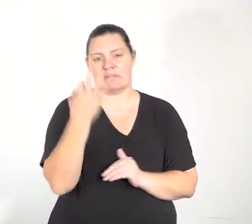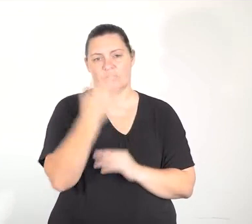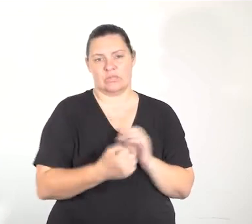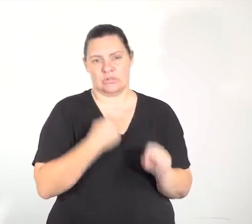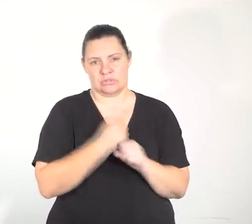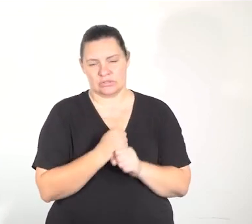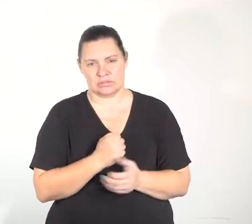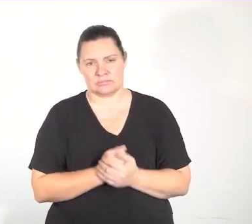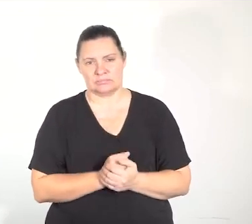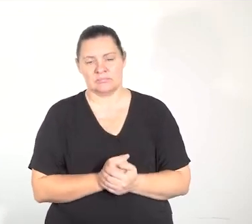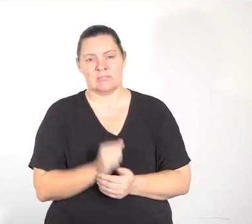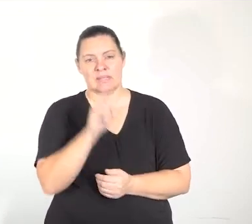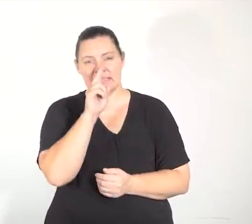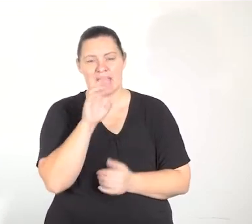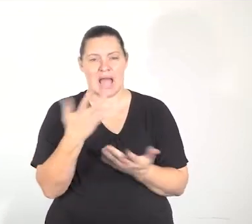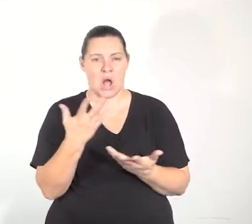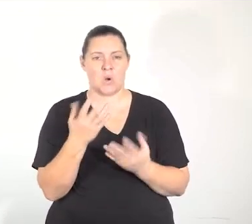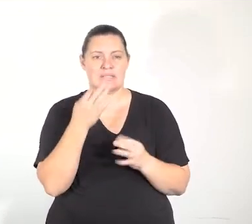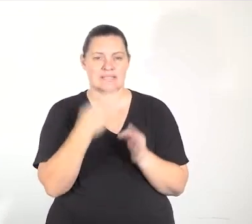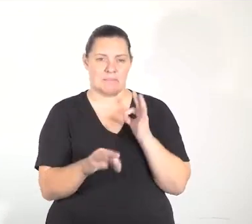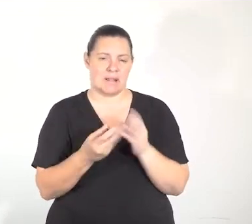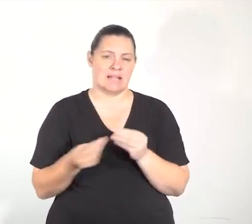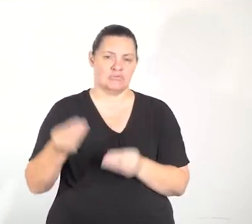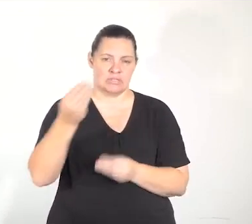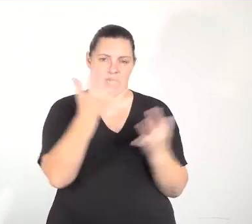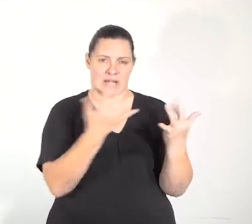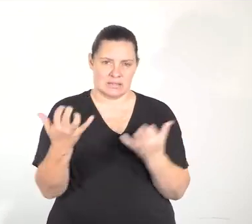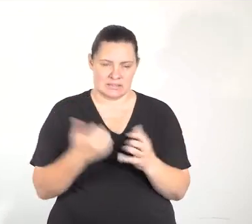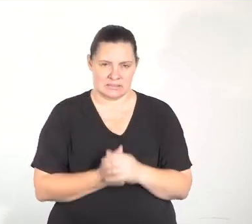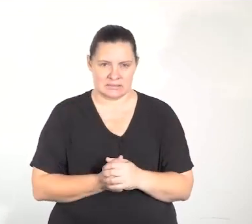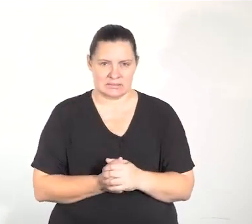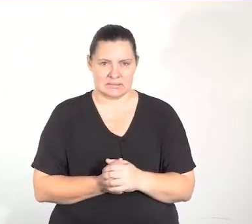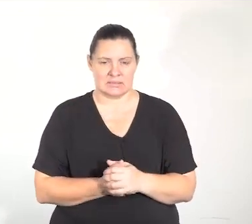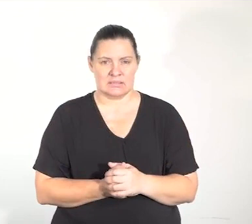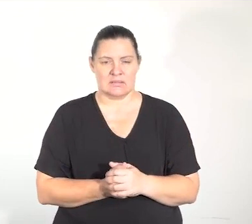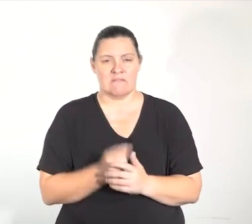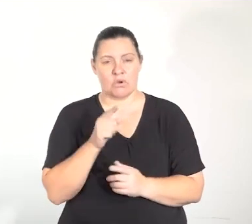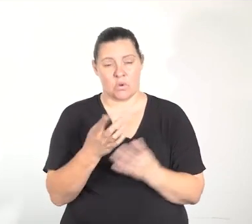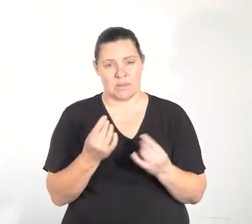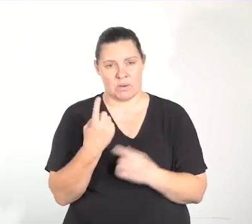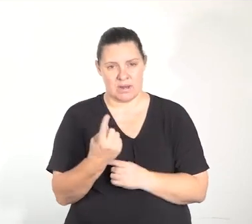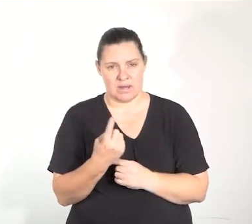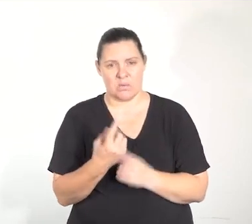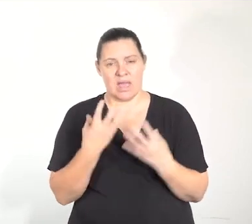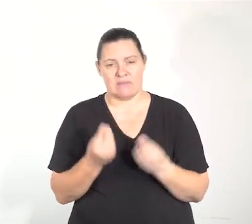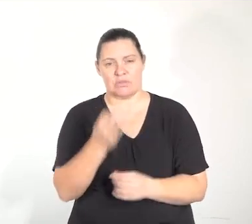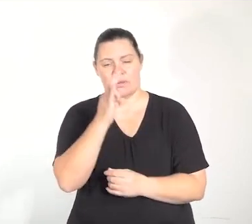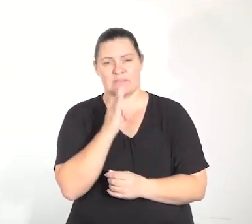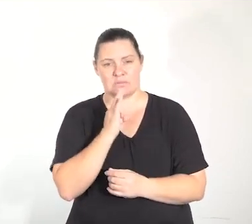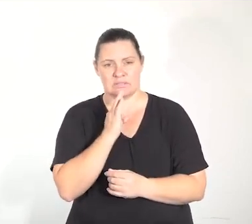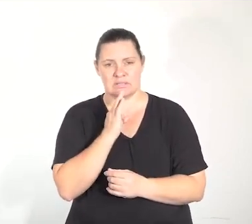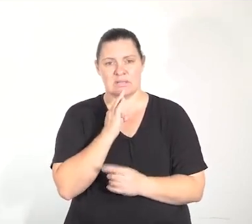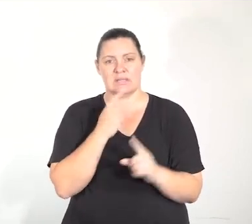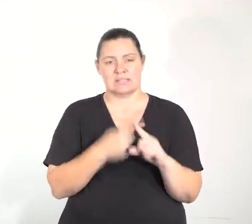the 3 years? So let's look at how this simple interest is calculated. So for year number 1, we have